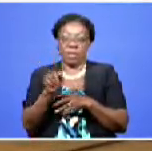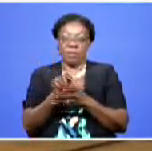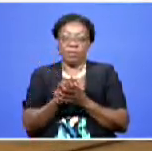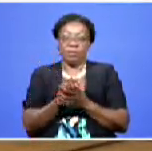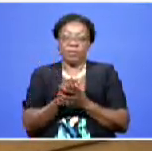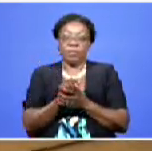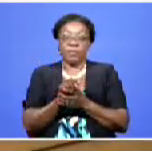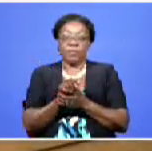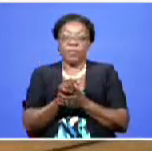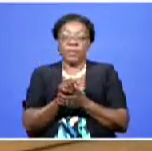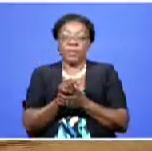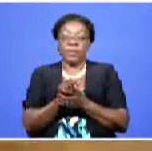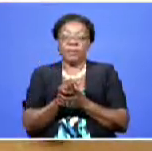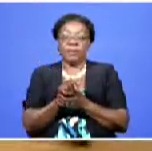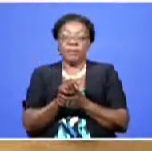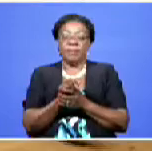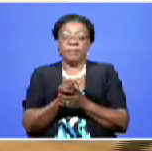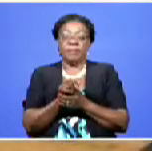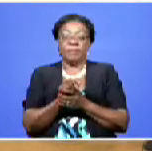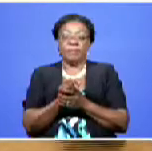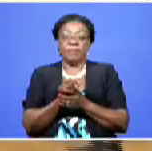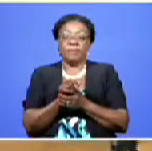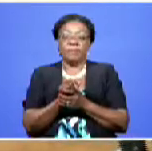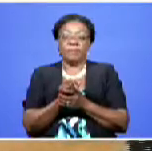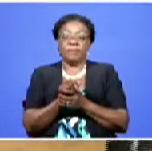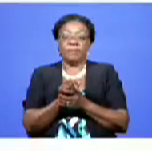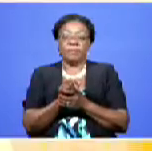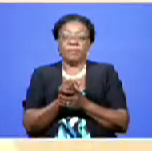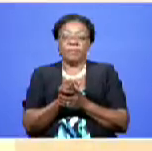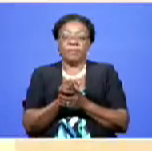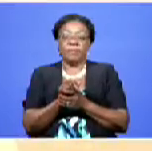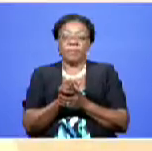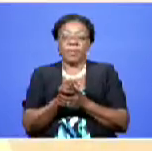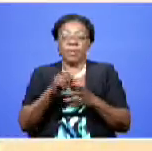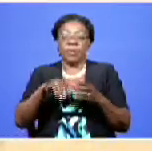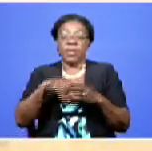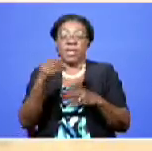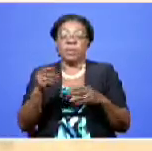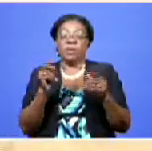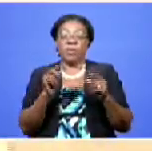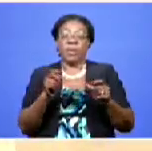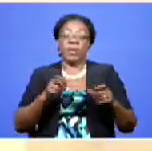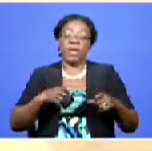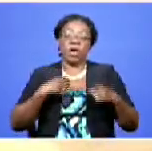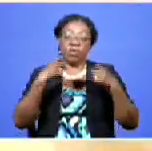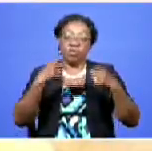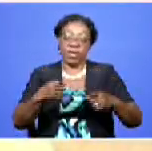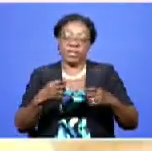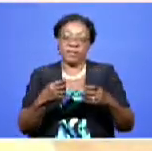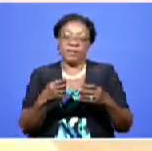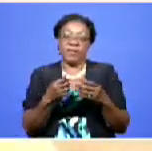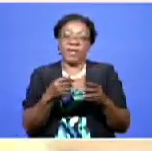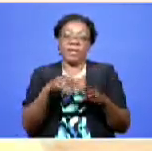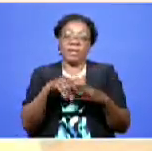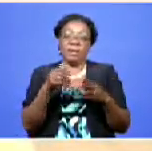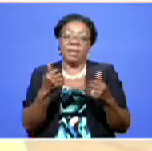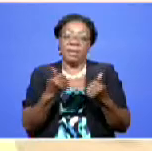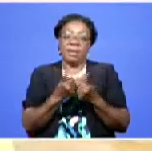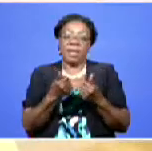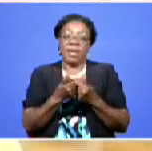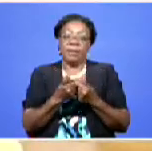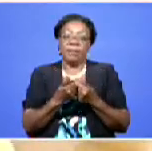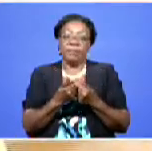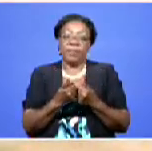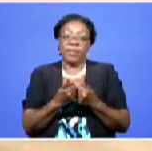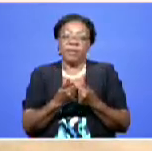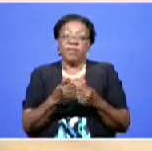loss drops the Elites to 3-6. We came out really aggressive at the beginning of the game. And I guess